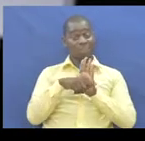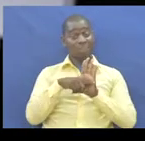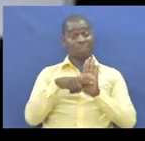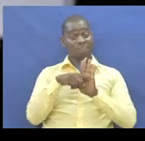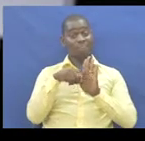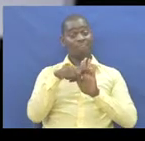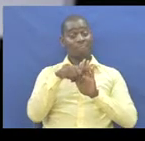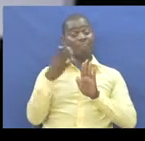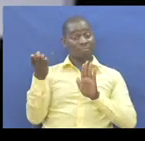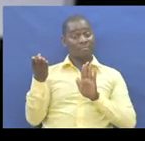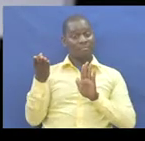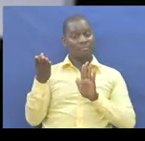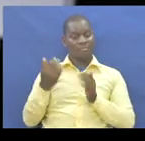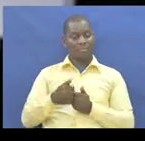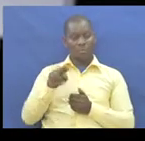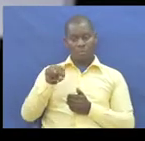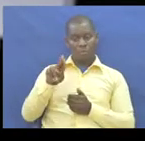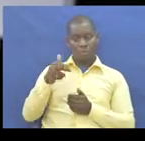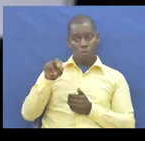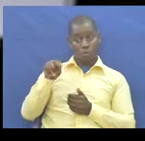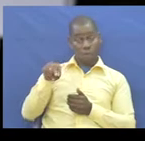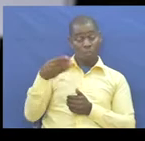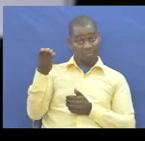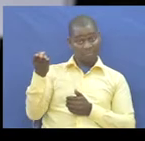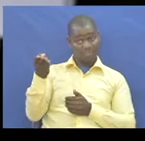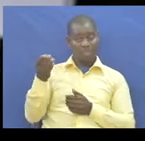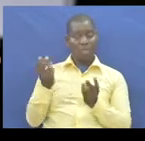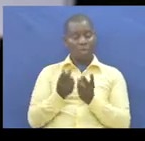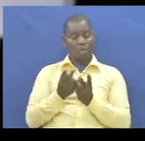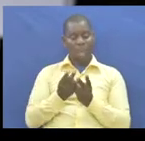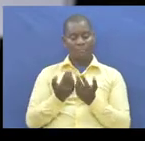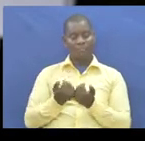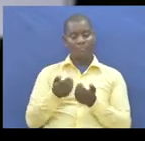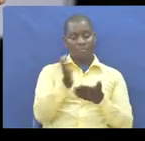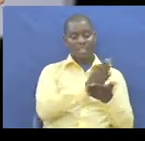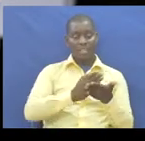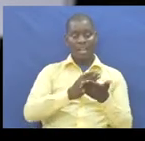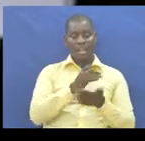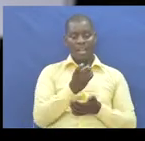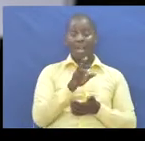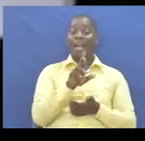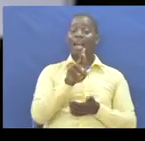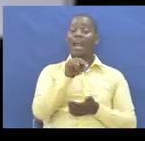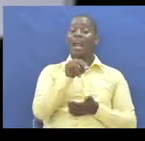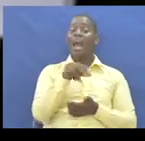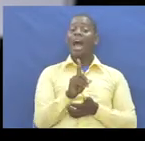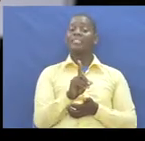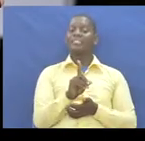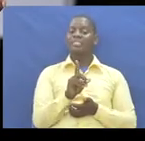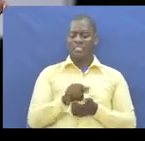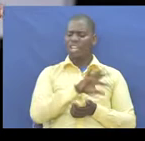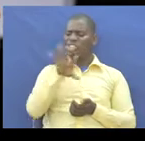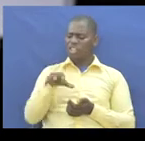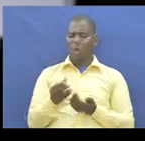force. It has two scales, as you see on it. There are a scale for Newton,